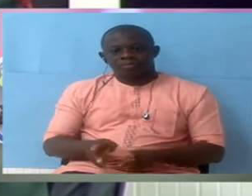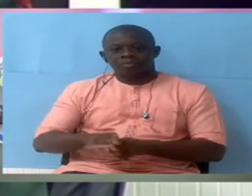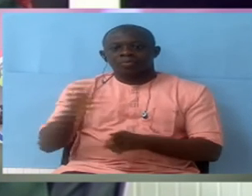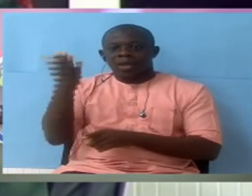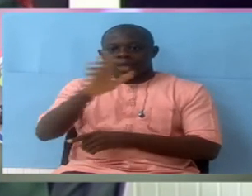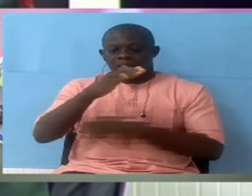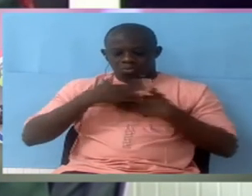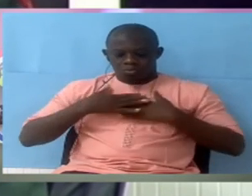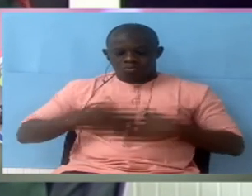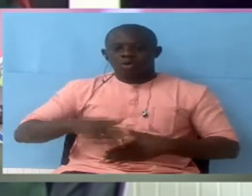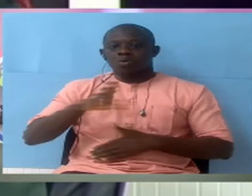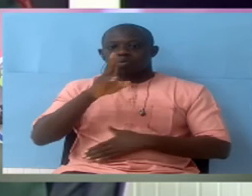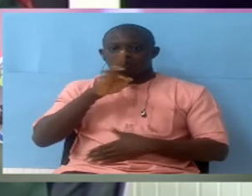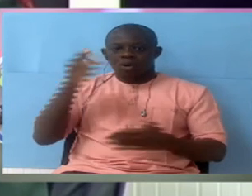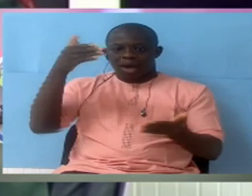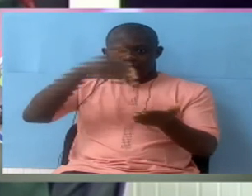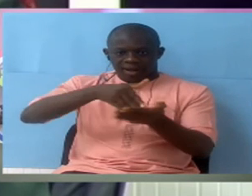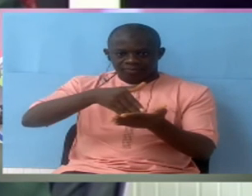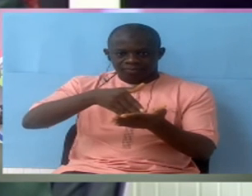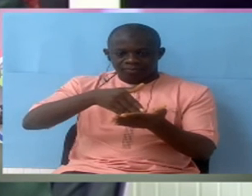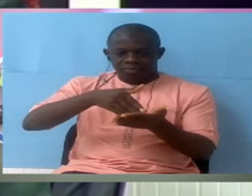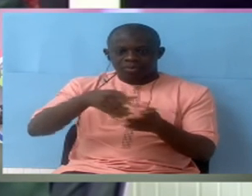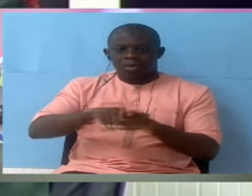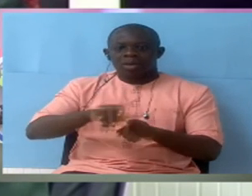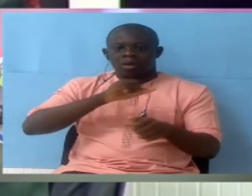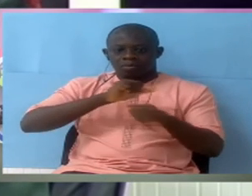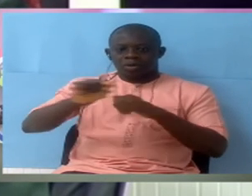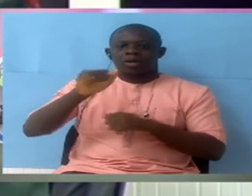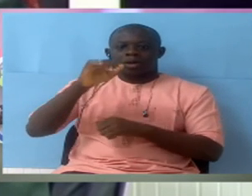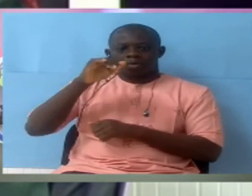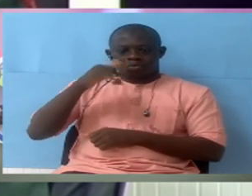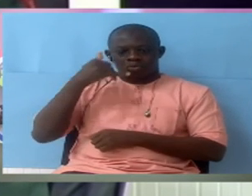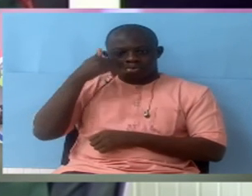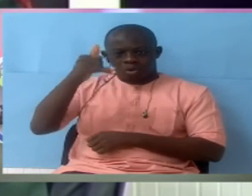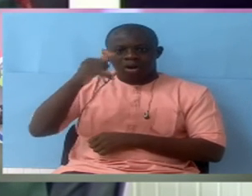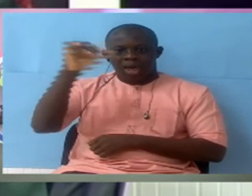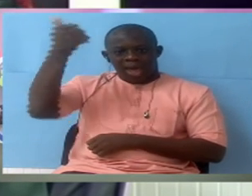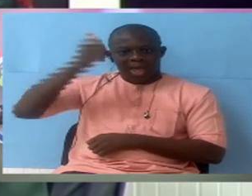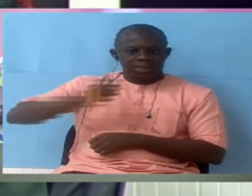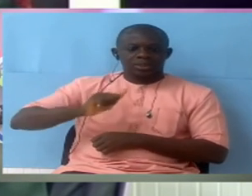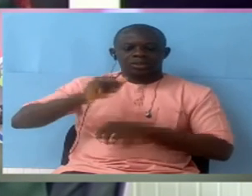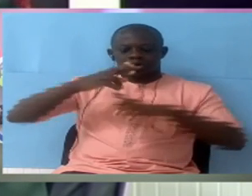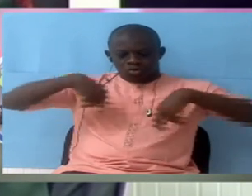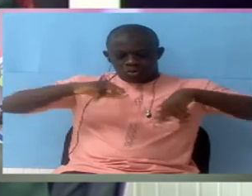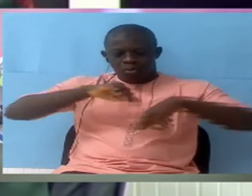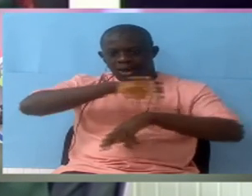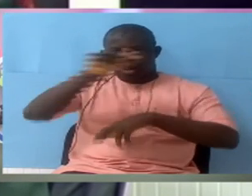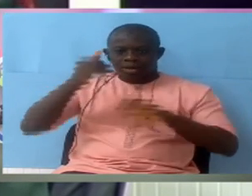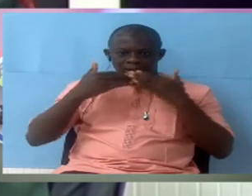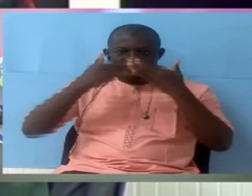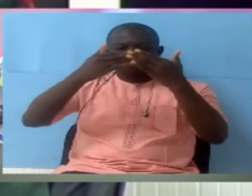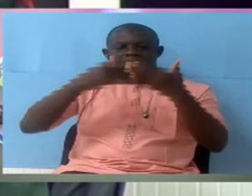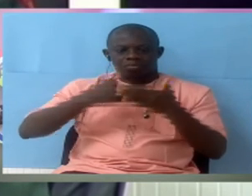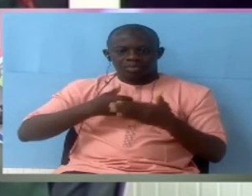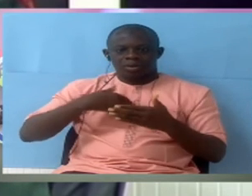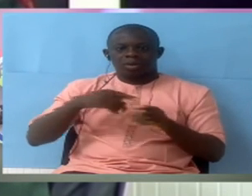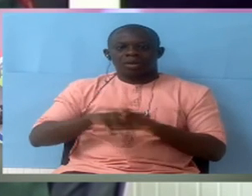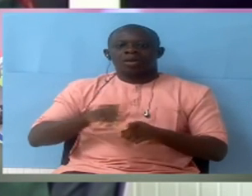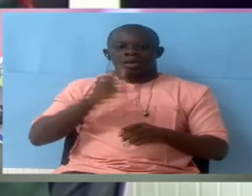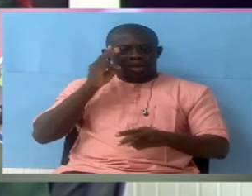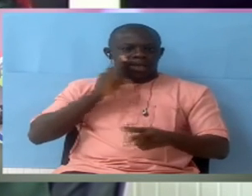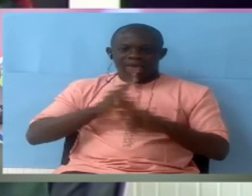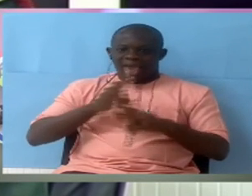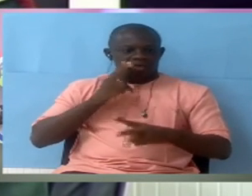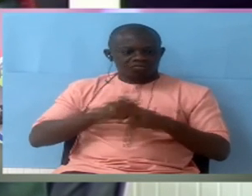Anybody that comes, kepa ku ñew, call the anteroom and inform me. Kolal fi ci anteroom bi nga yegal mako. Be extra